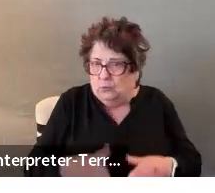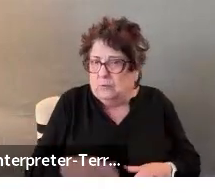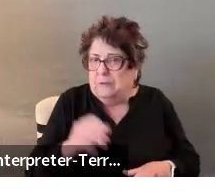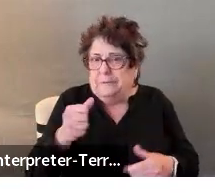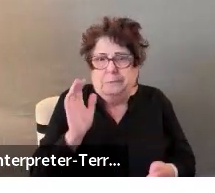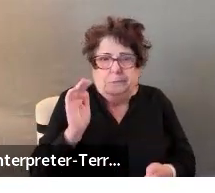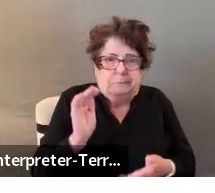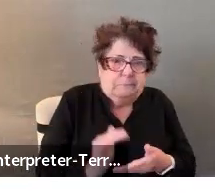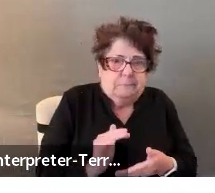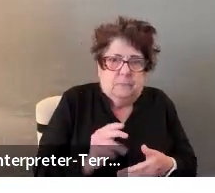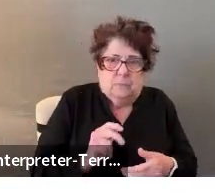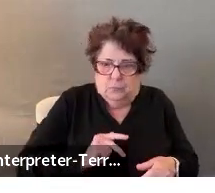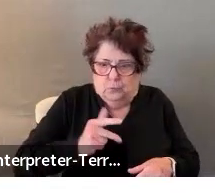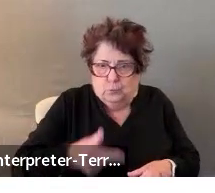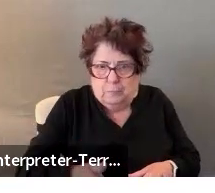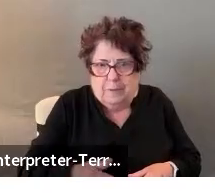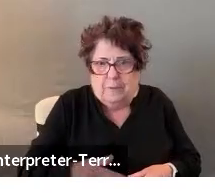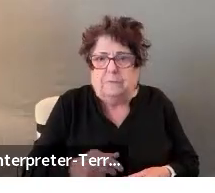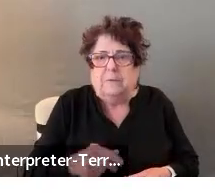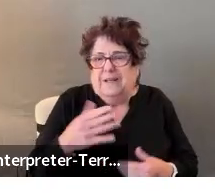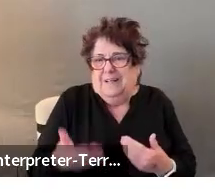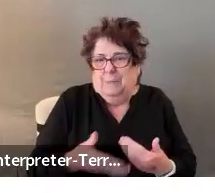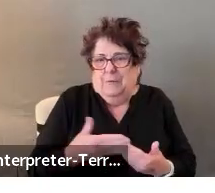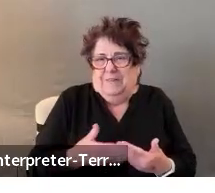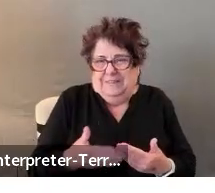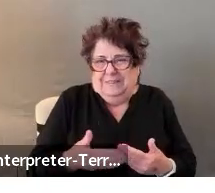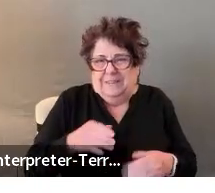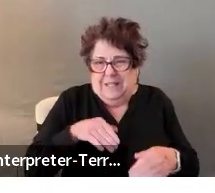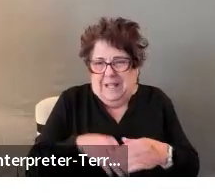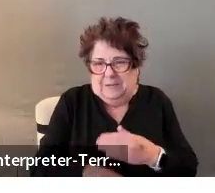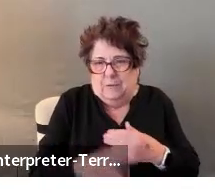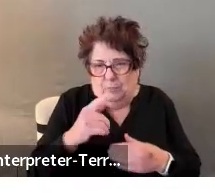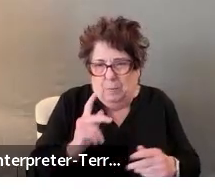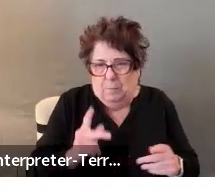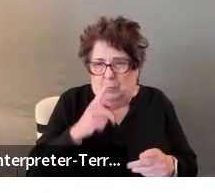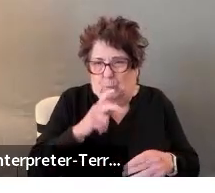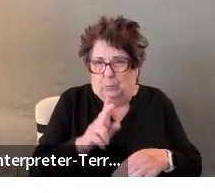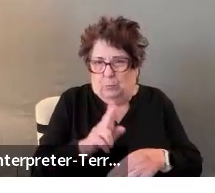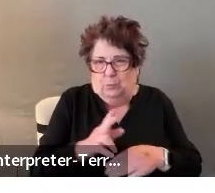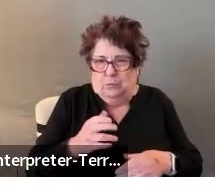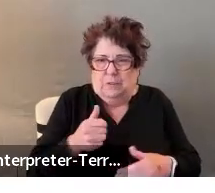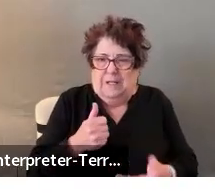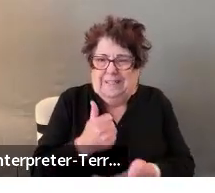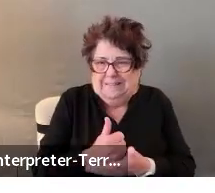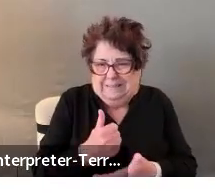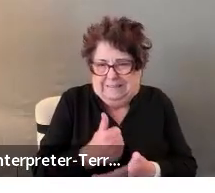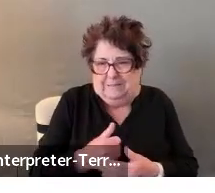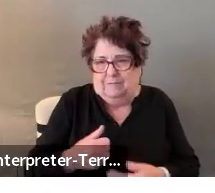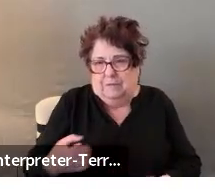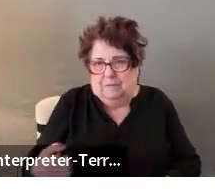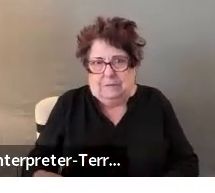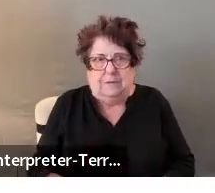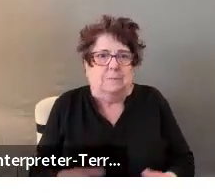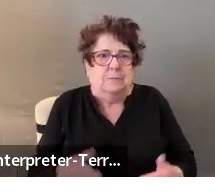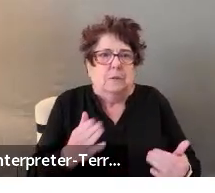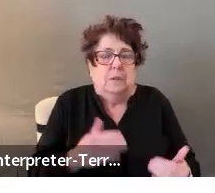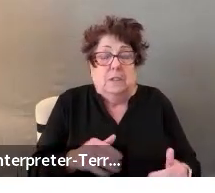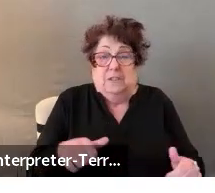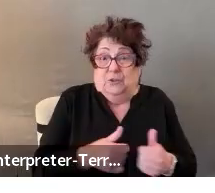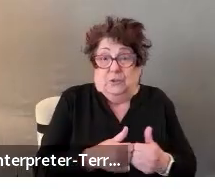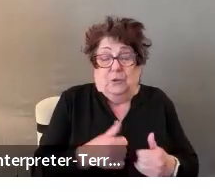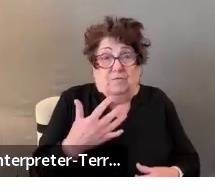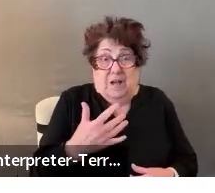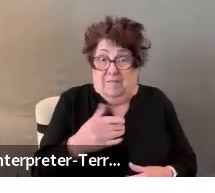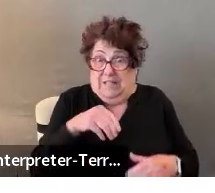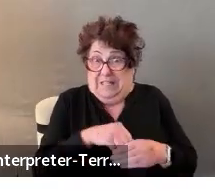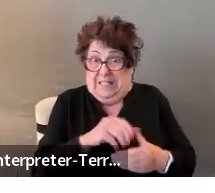easier access for residents who use assistive devices. Challenge 5, managing in the kitchen. Have